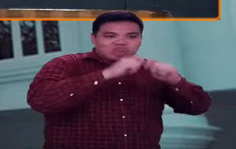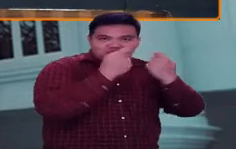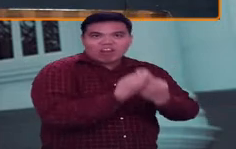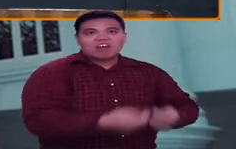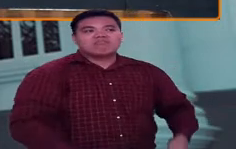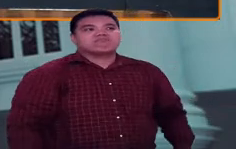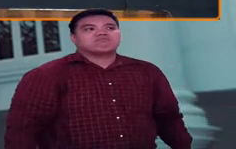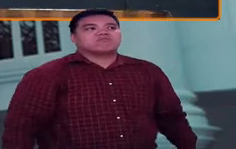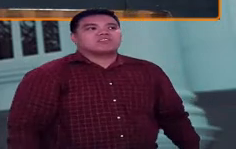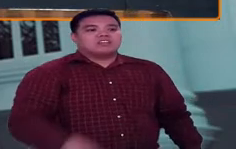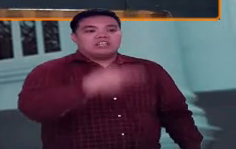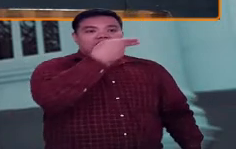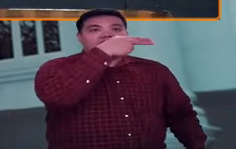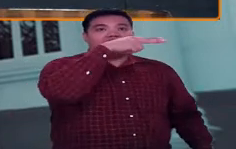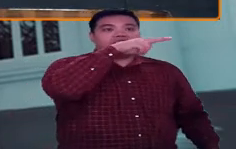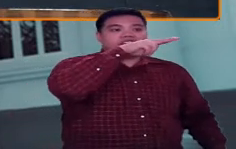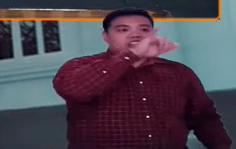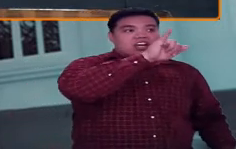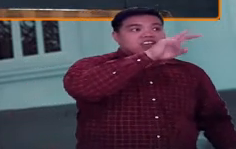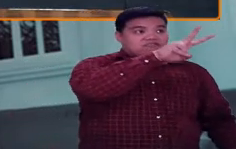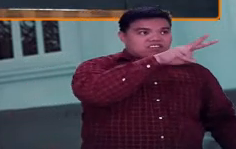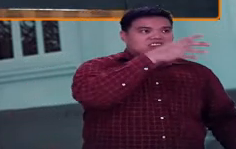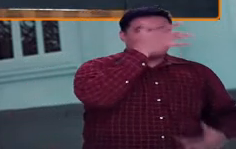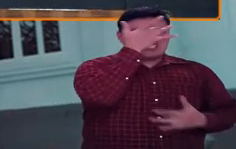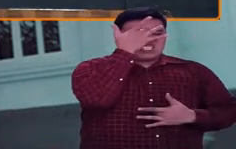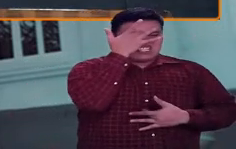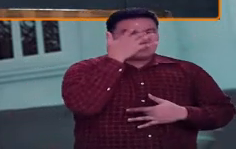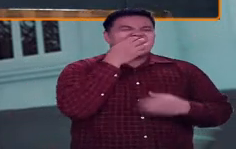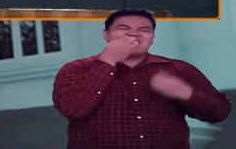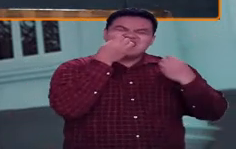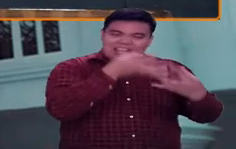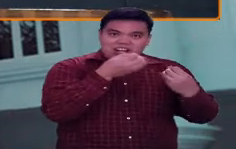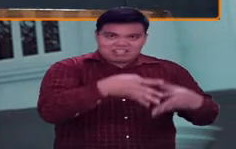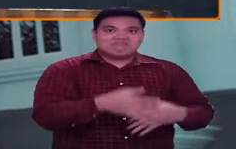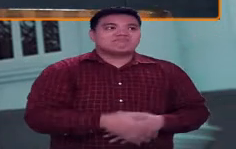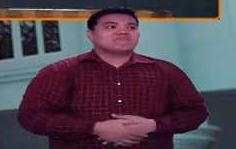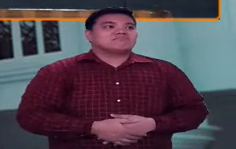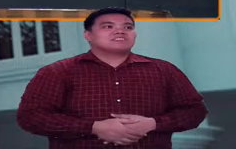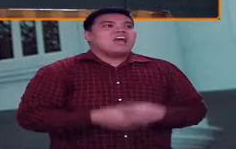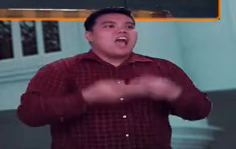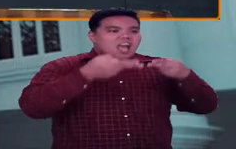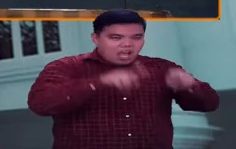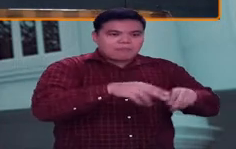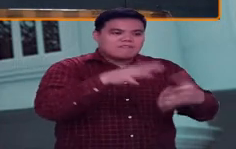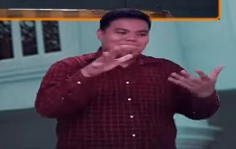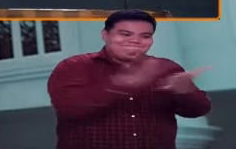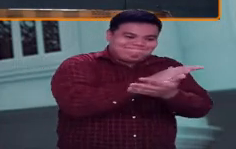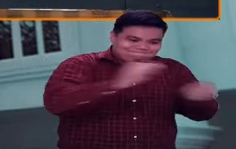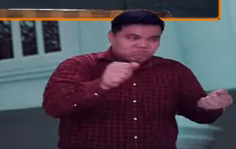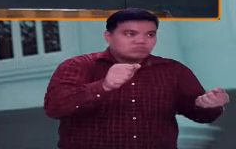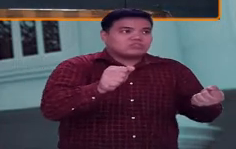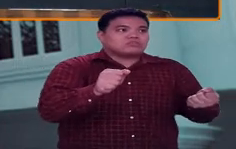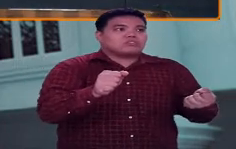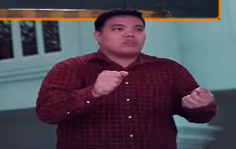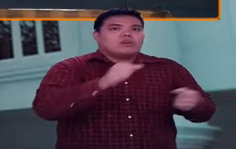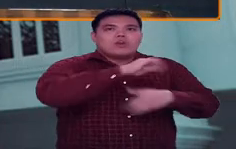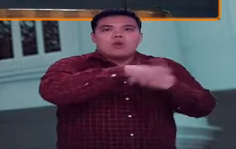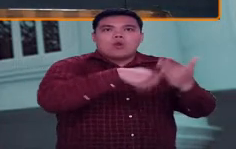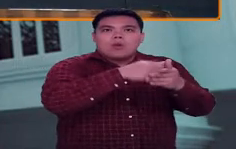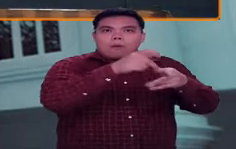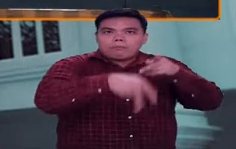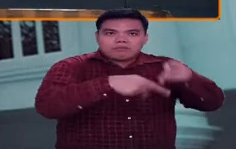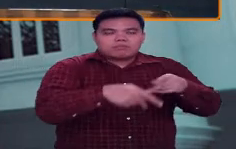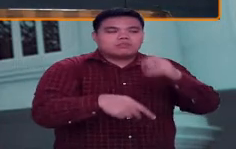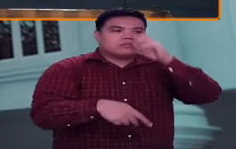tribe. HIV and AIDS, malaria, and other diseases have almost destroyed them.